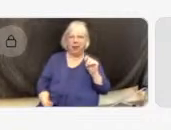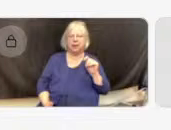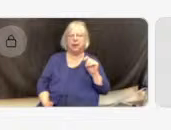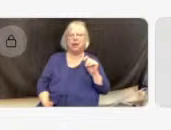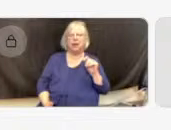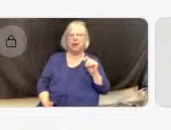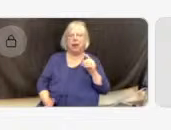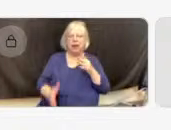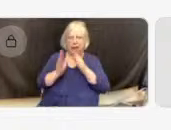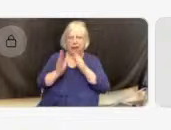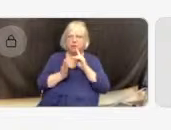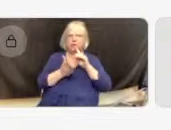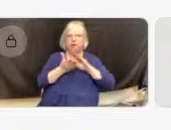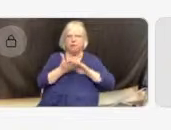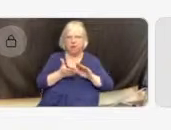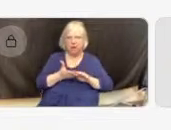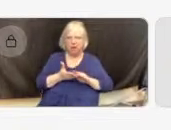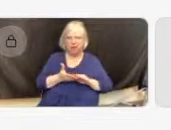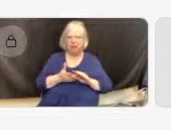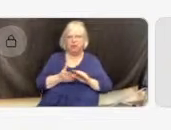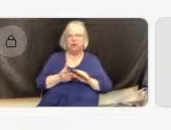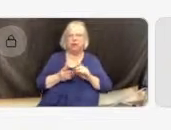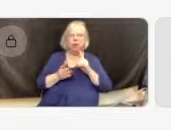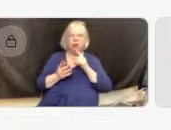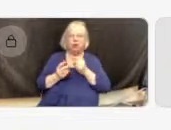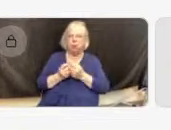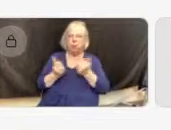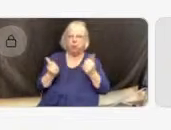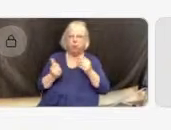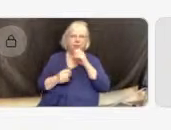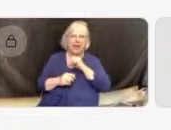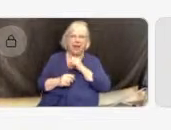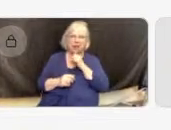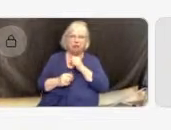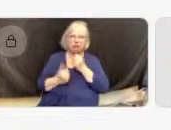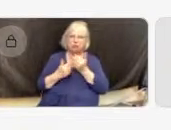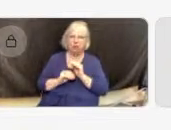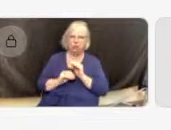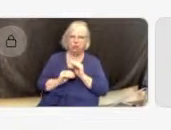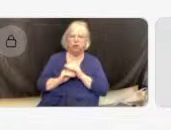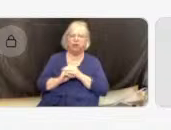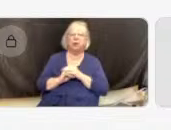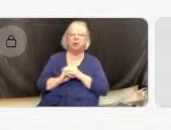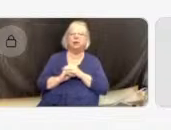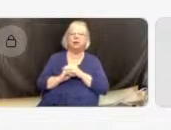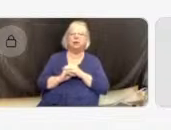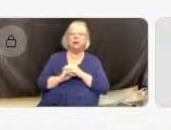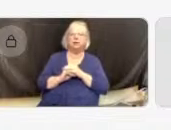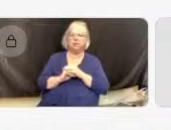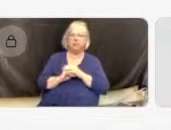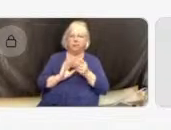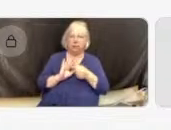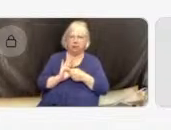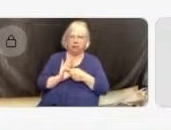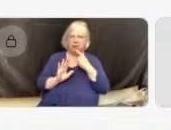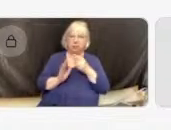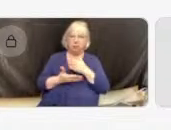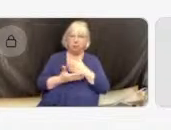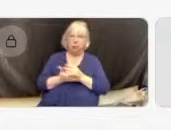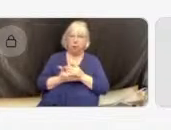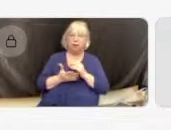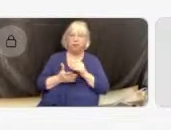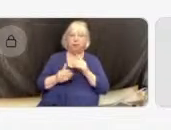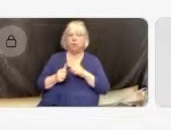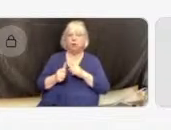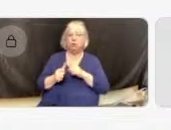these variances to go back to that without the age restrictions. This is part of the original City of Little